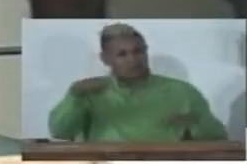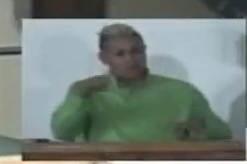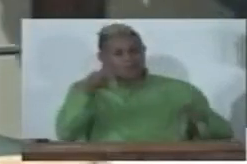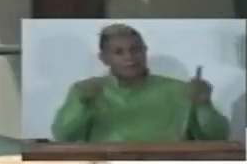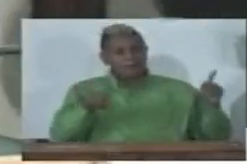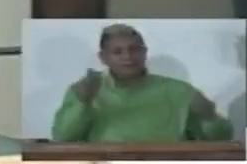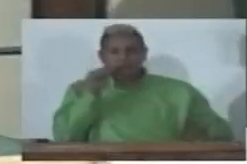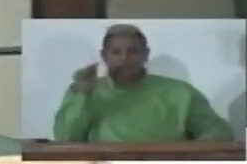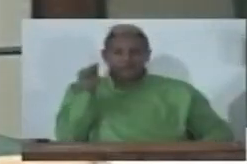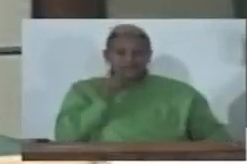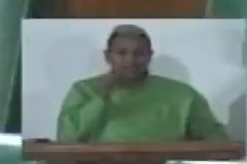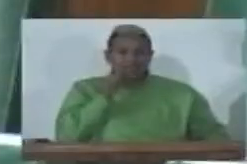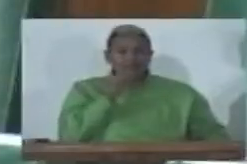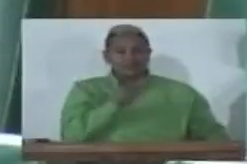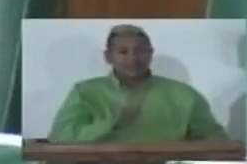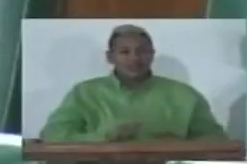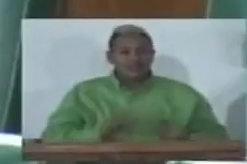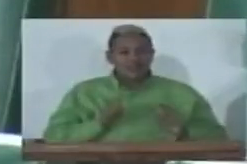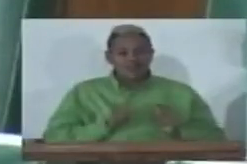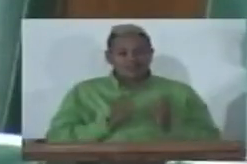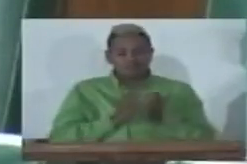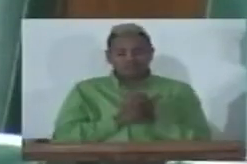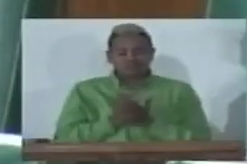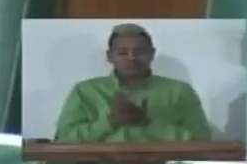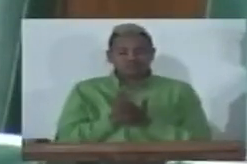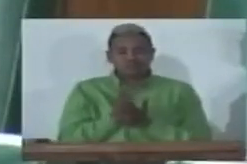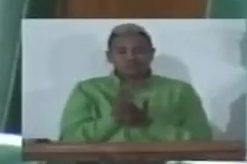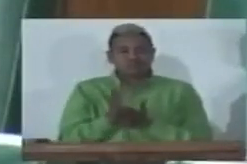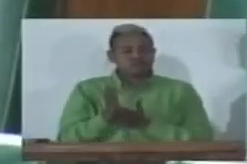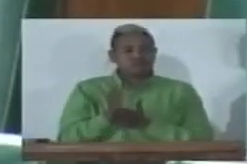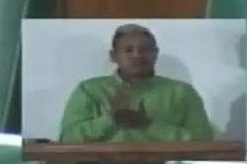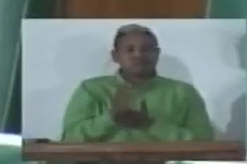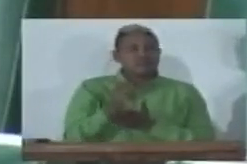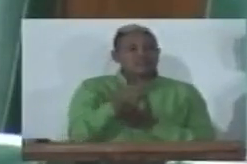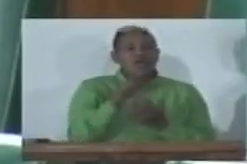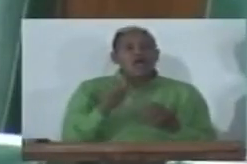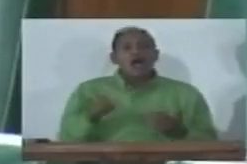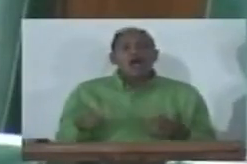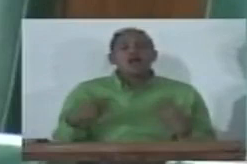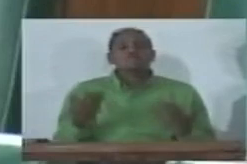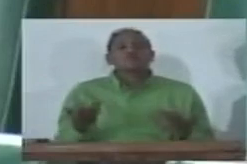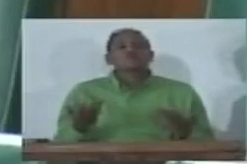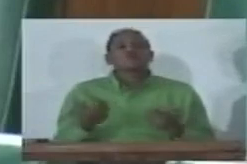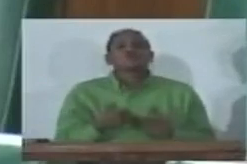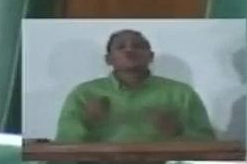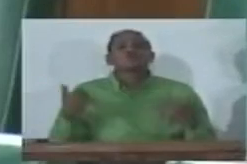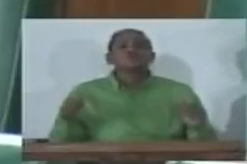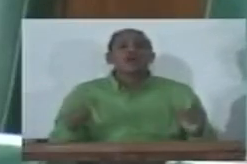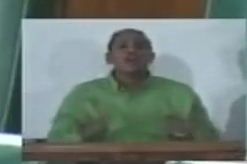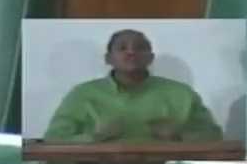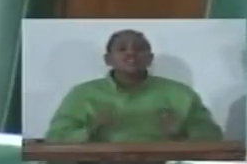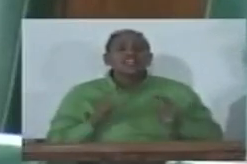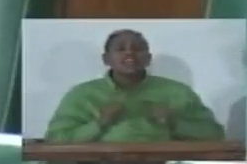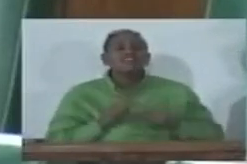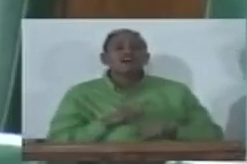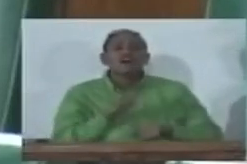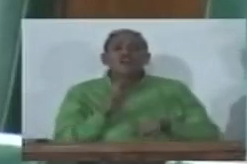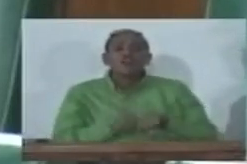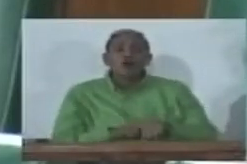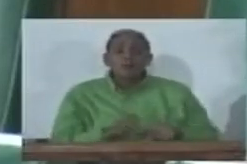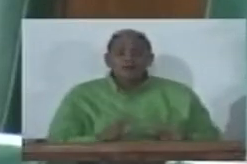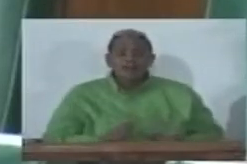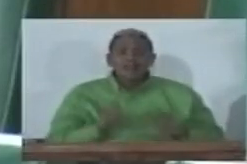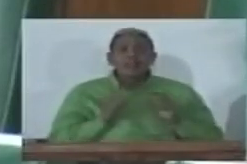every day of their life, they have to try to live a normal life